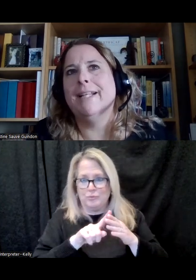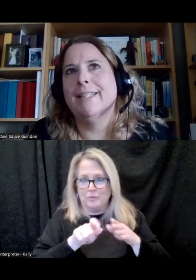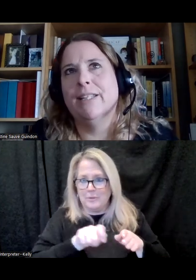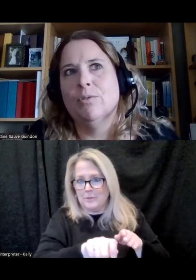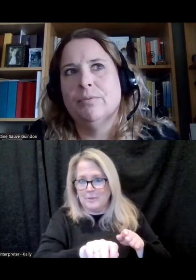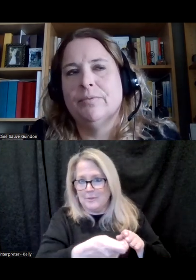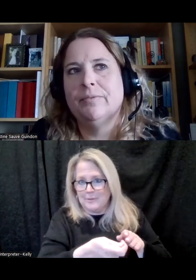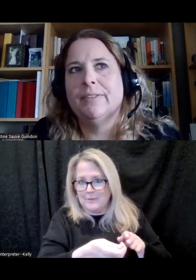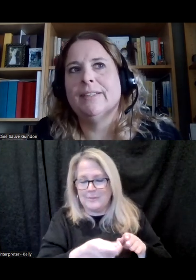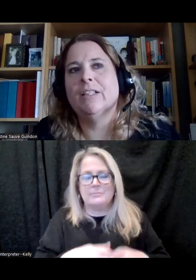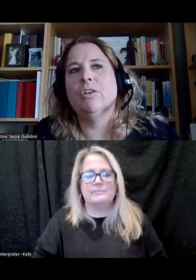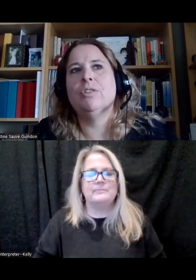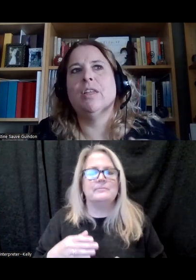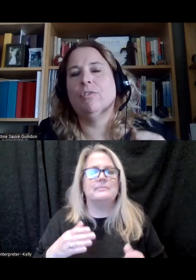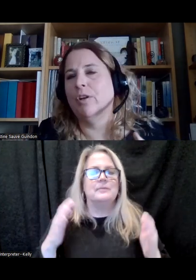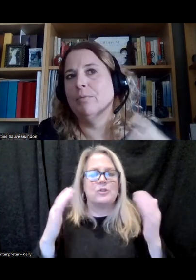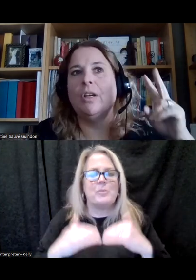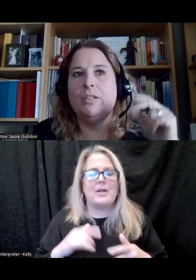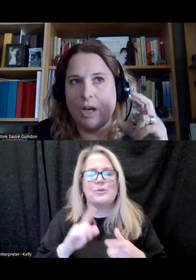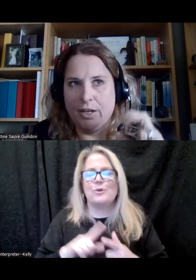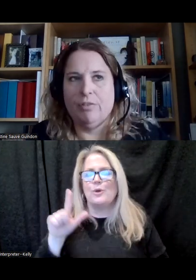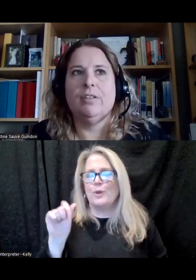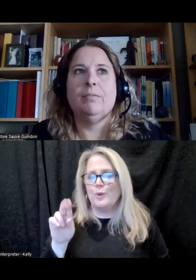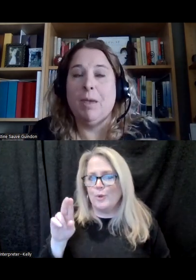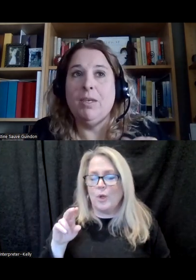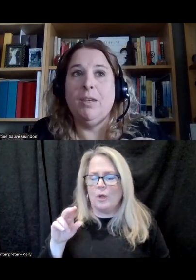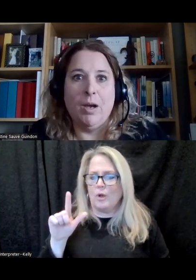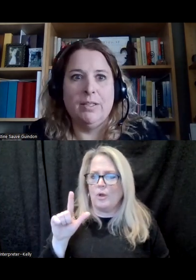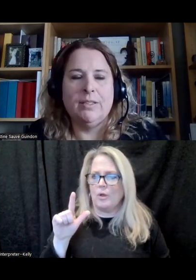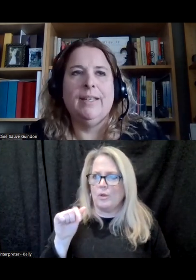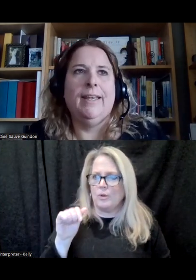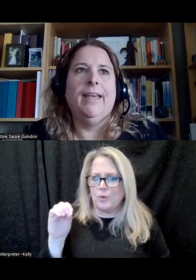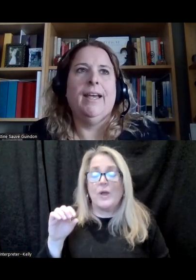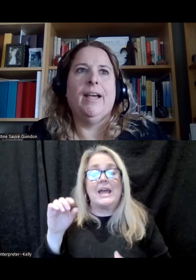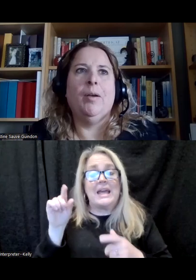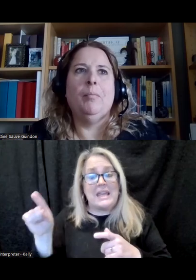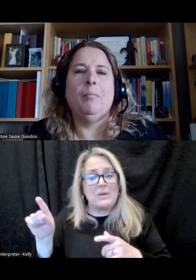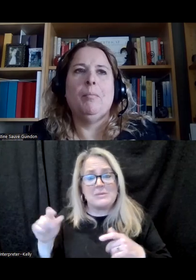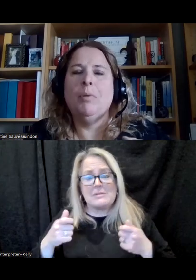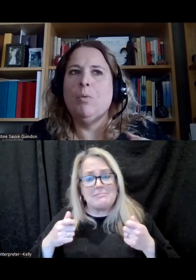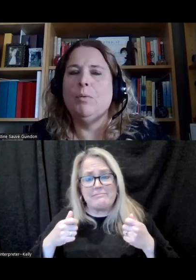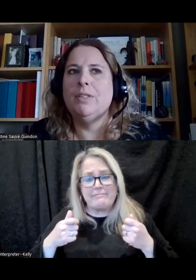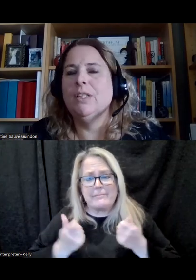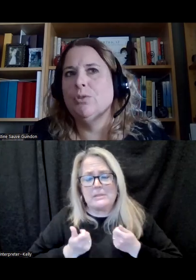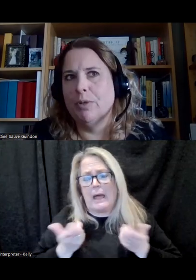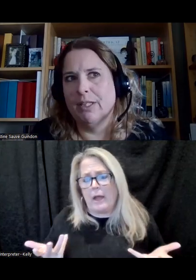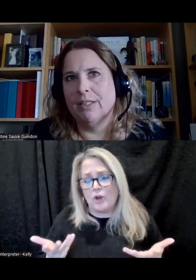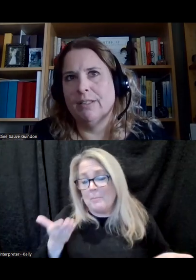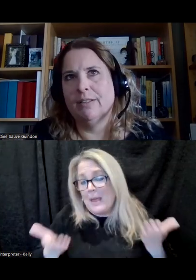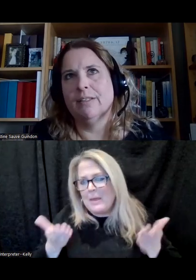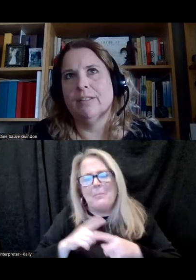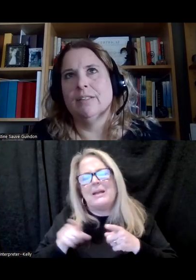Let's go back to Liu. Liu was on the floor. He was tired. Maybe he was. But what was he